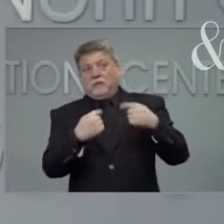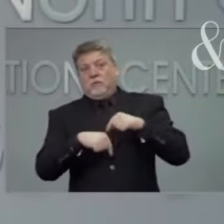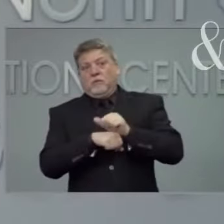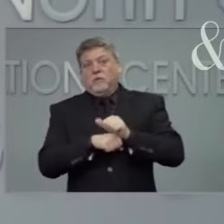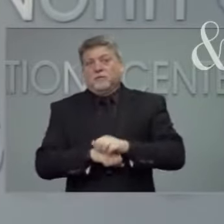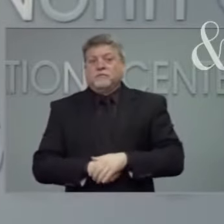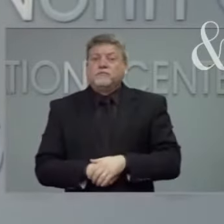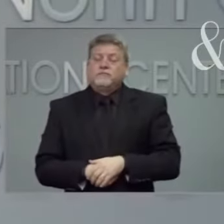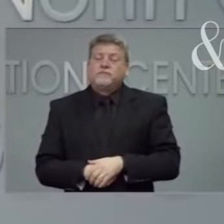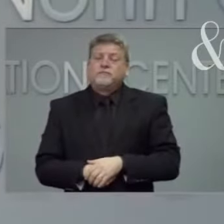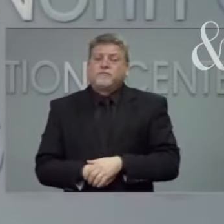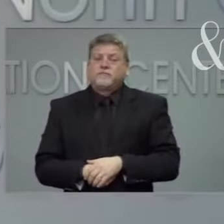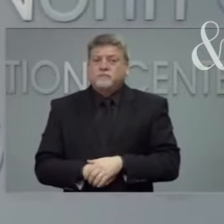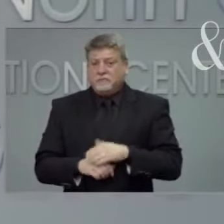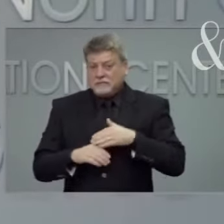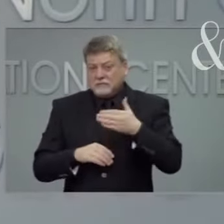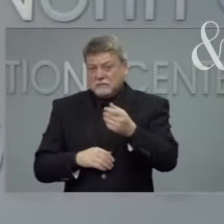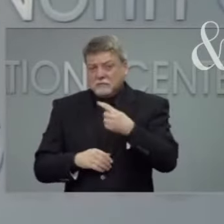Next question, please.